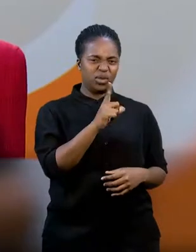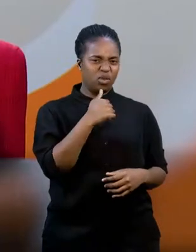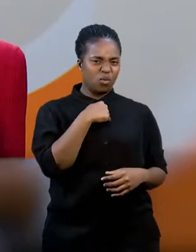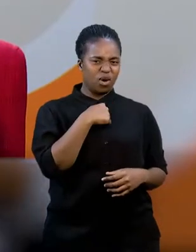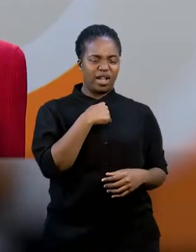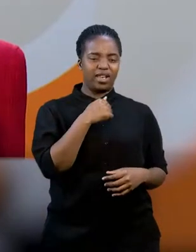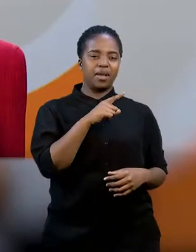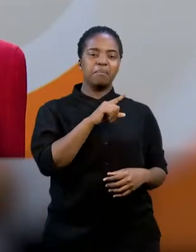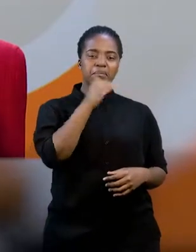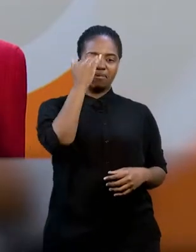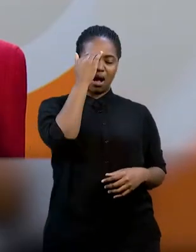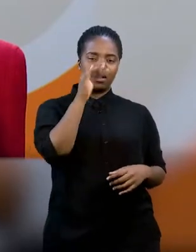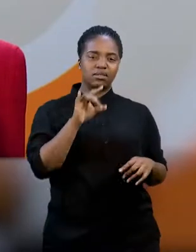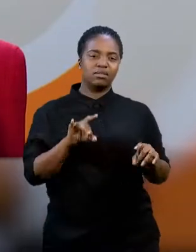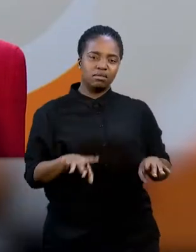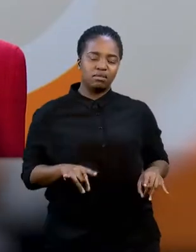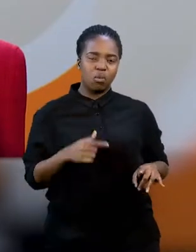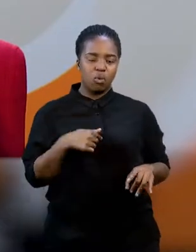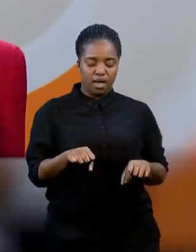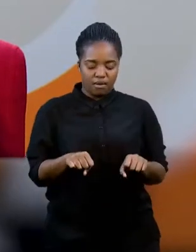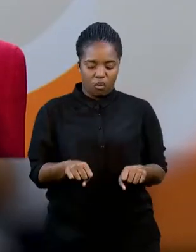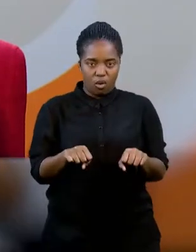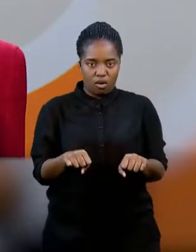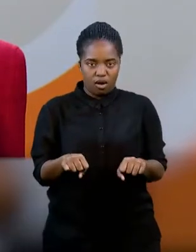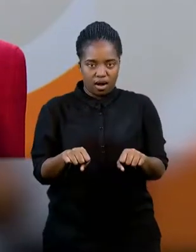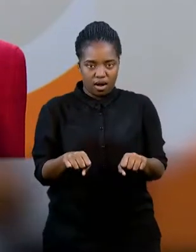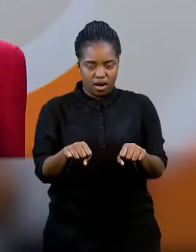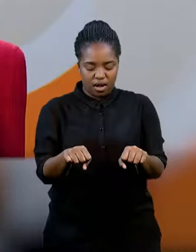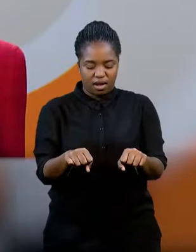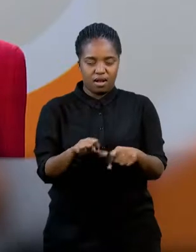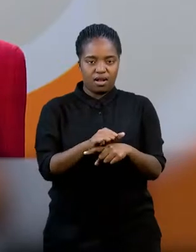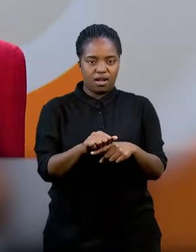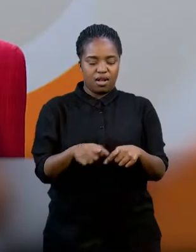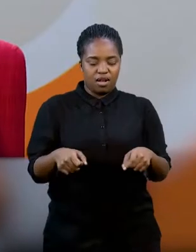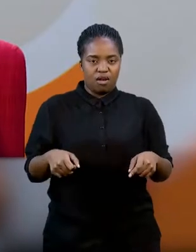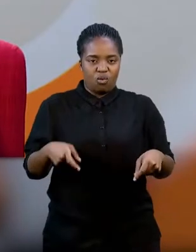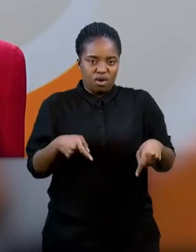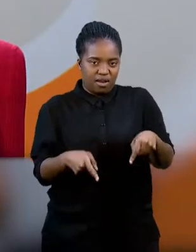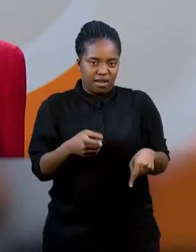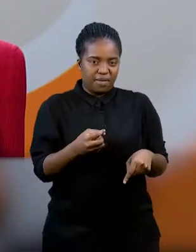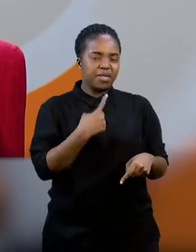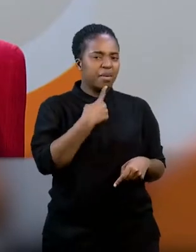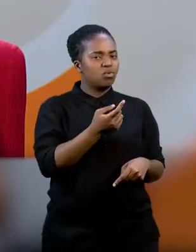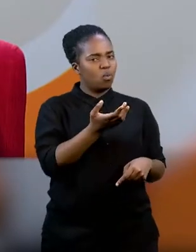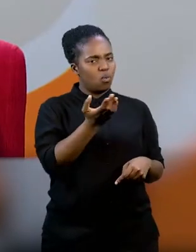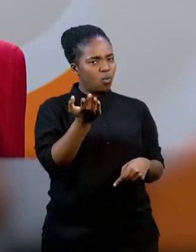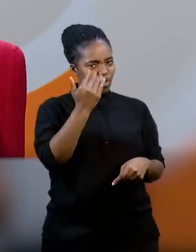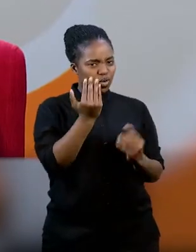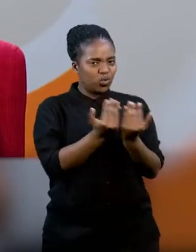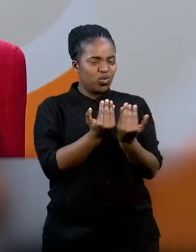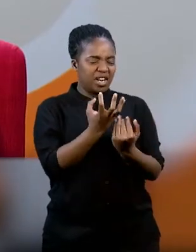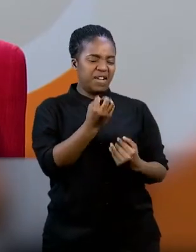teacher o tsama ka di crashes ka ile a thoma le ka hawker and then ba mo ba re na le surprise le